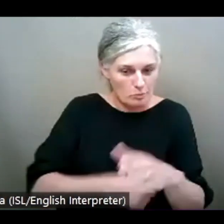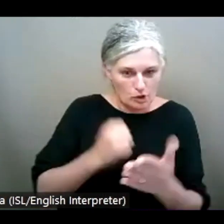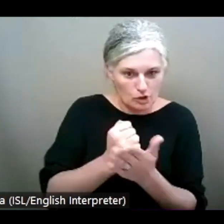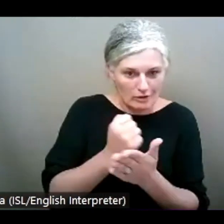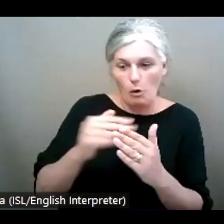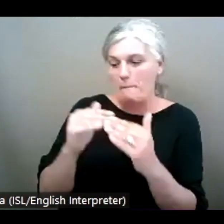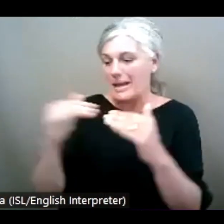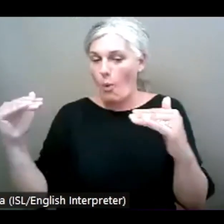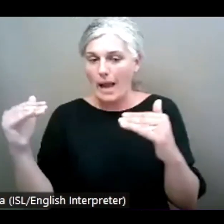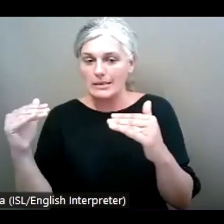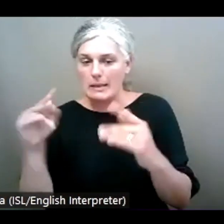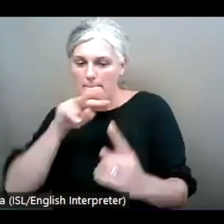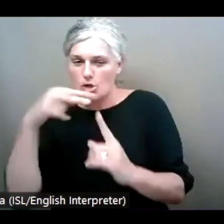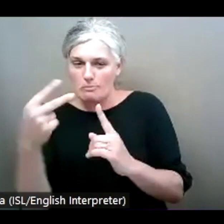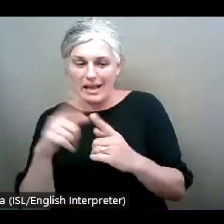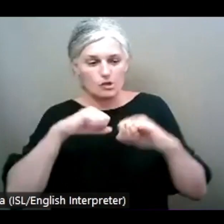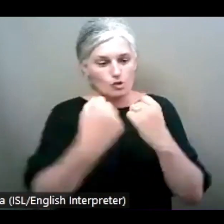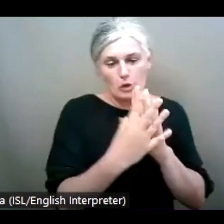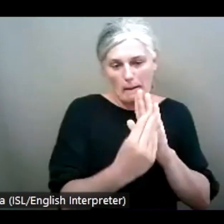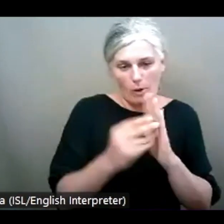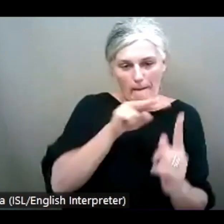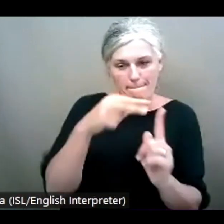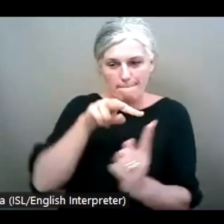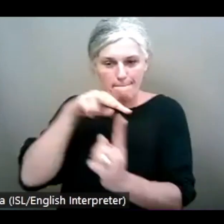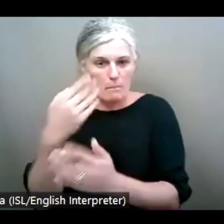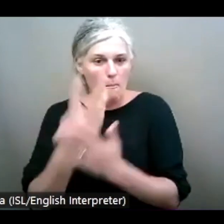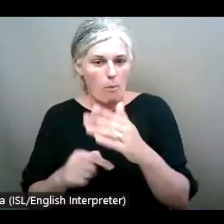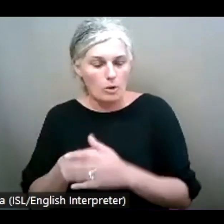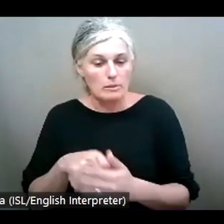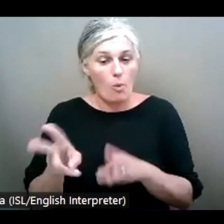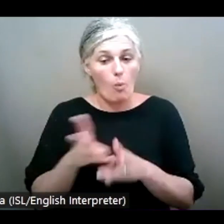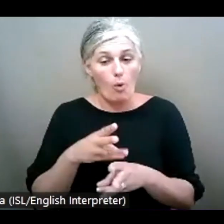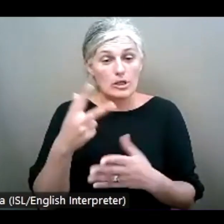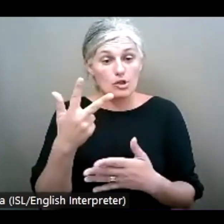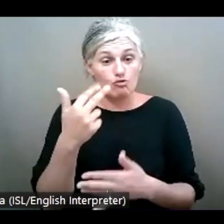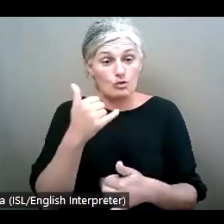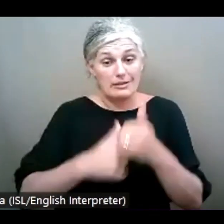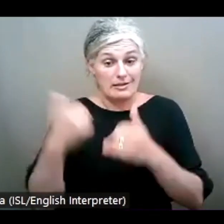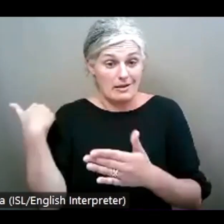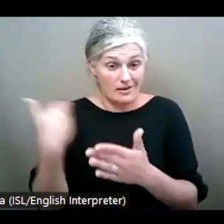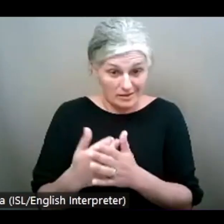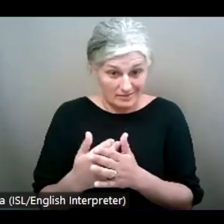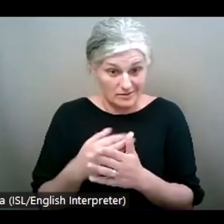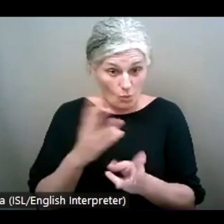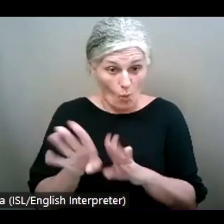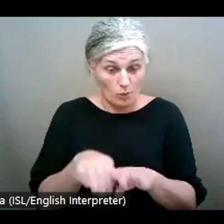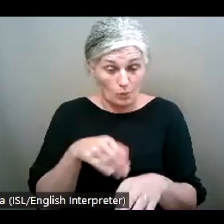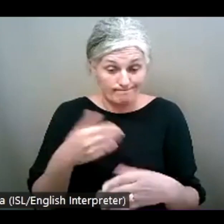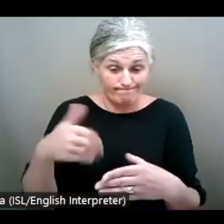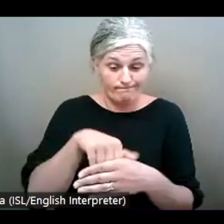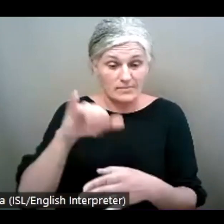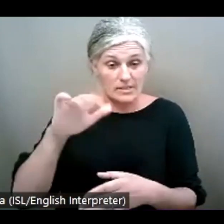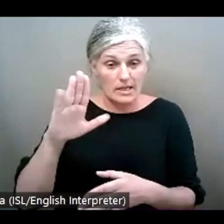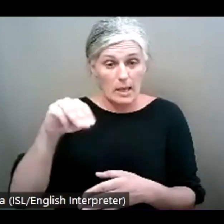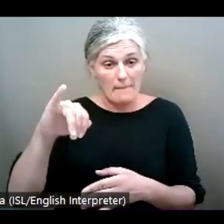quality perspective and a social model perspective. But I've been working with ILMI for the last 3 years, and I really enjoy it, and I really love